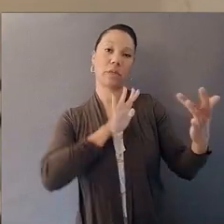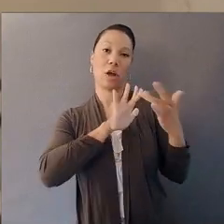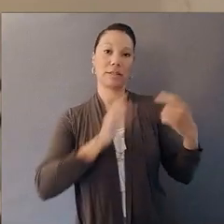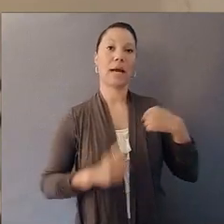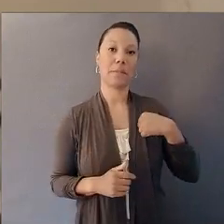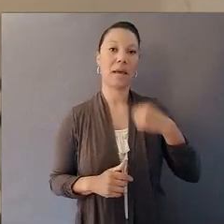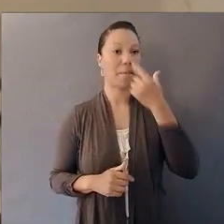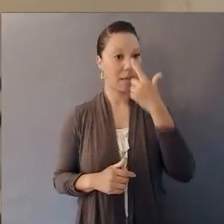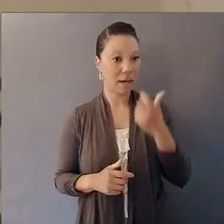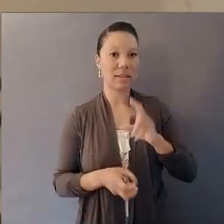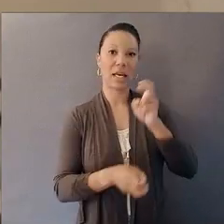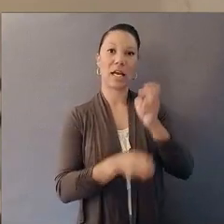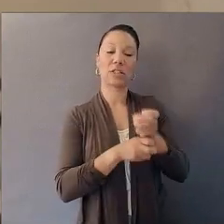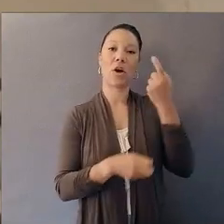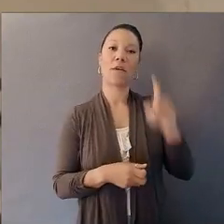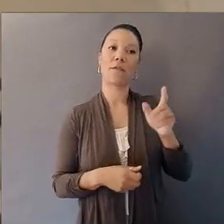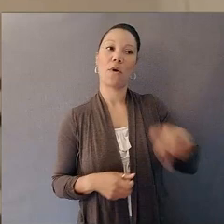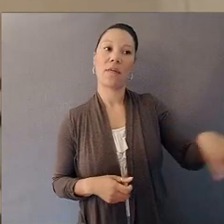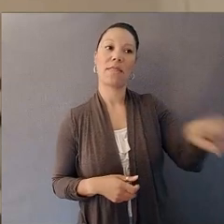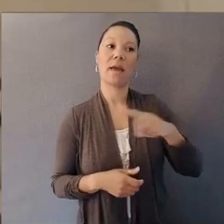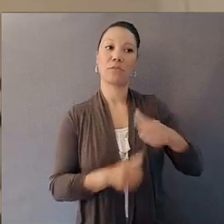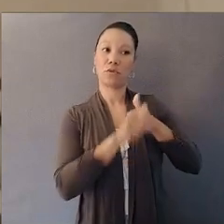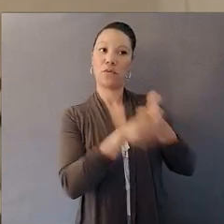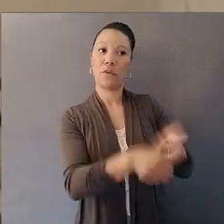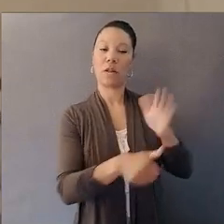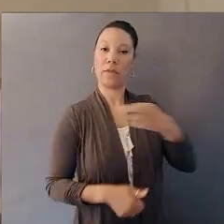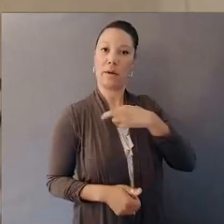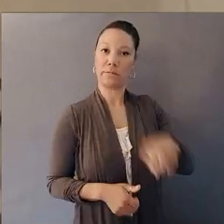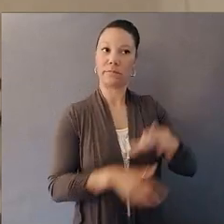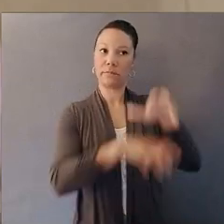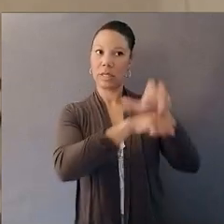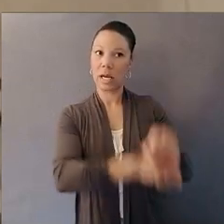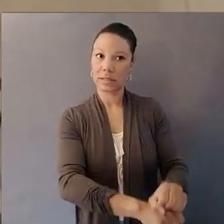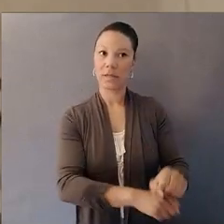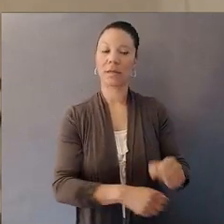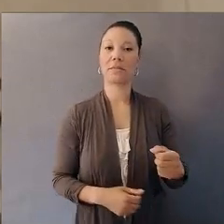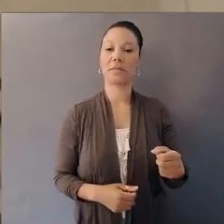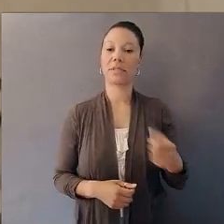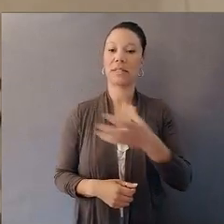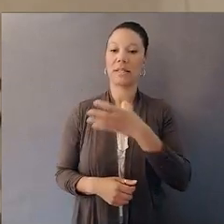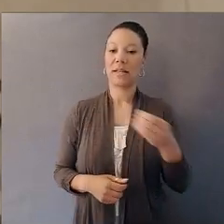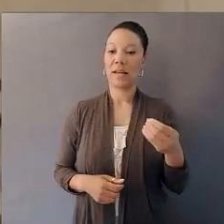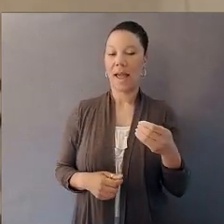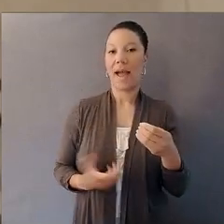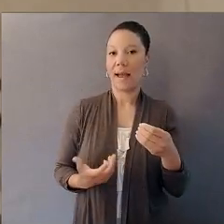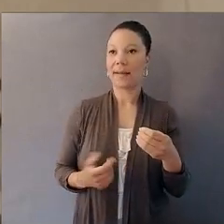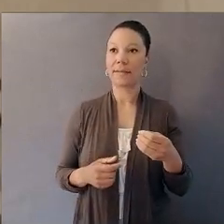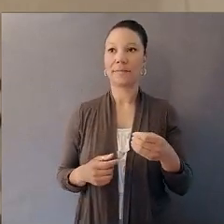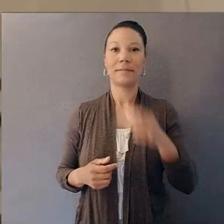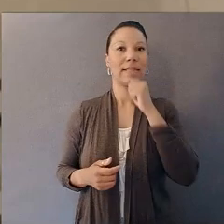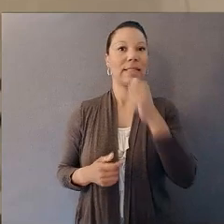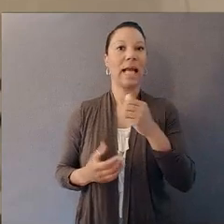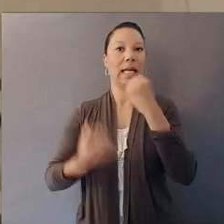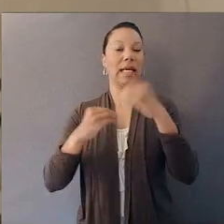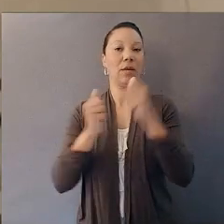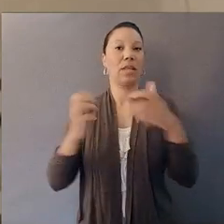to keep with their customs and try to do all these things without a routine sometimes. So